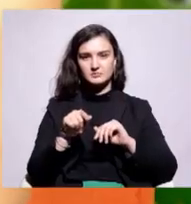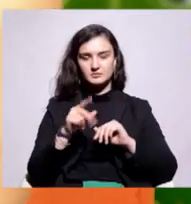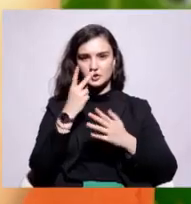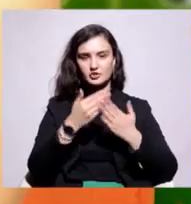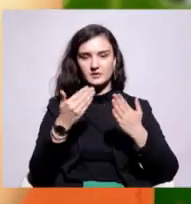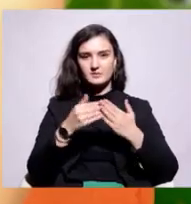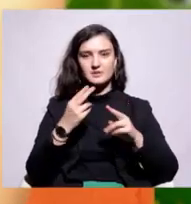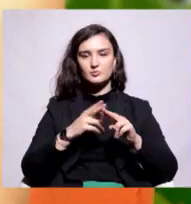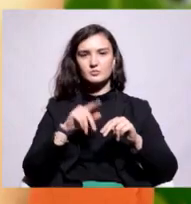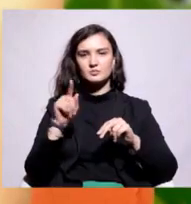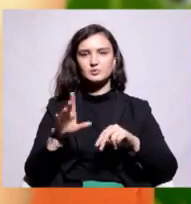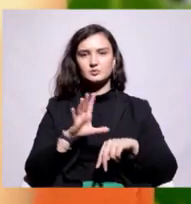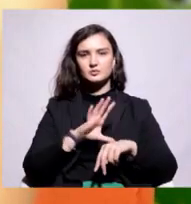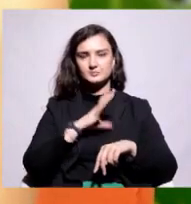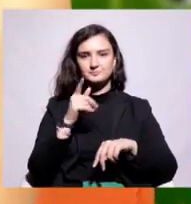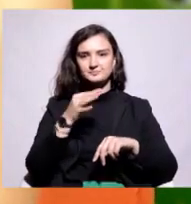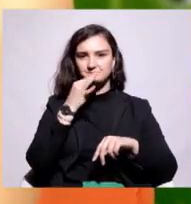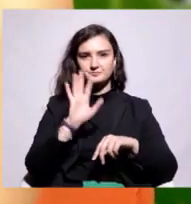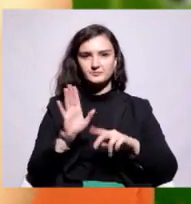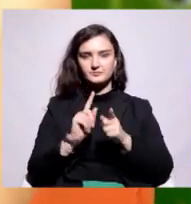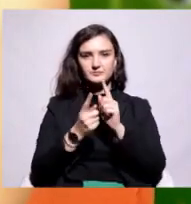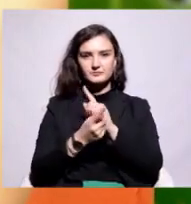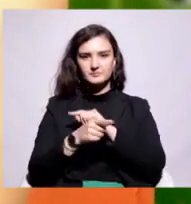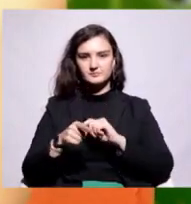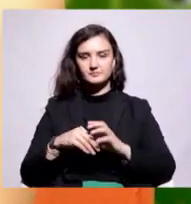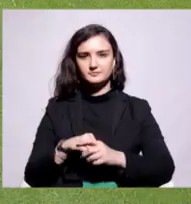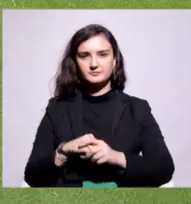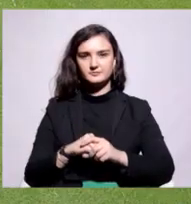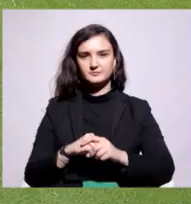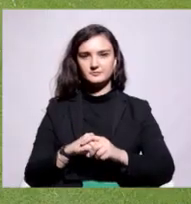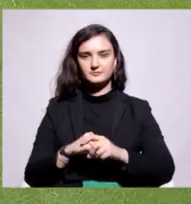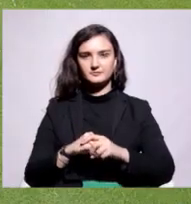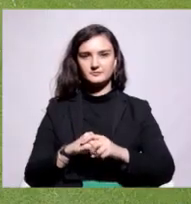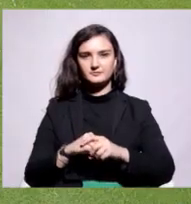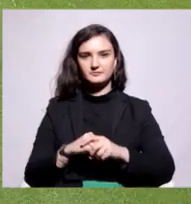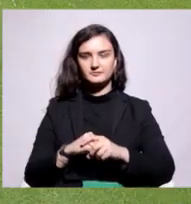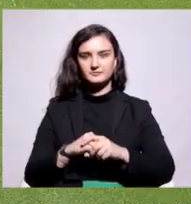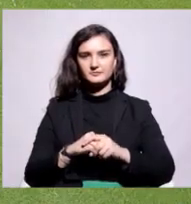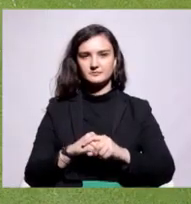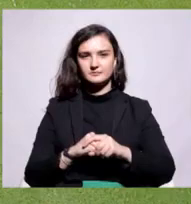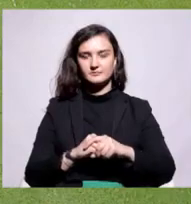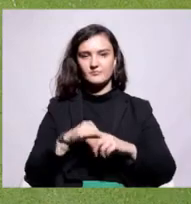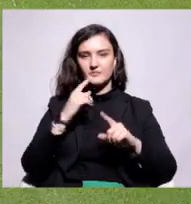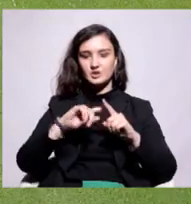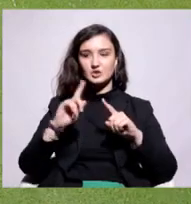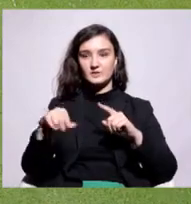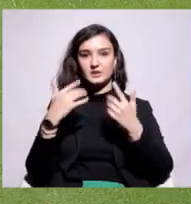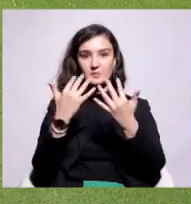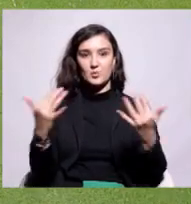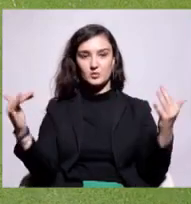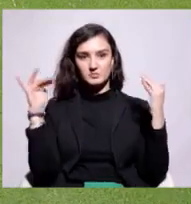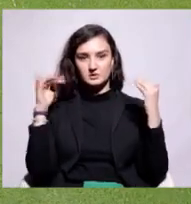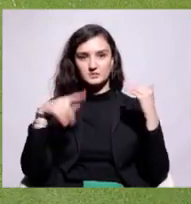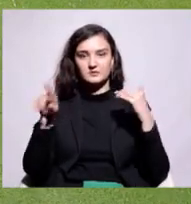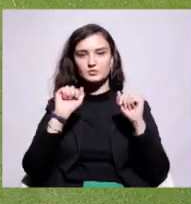shows. So he actually didn't really like those changes. That leads to a good question for our audience, and I wonder